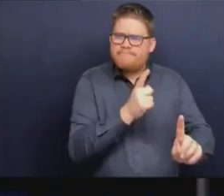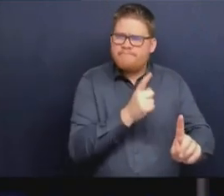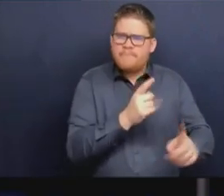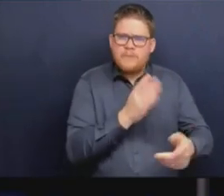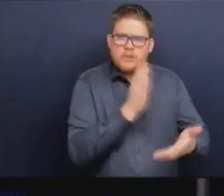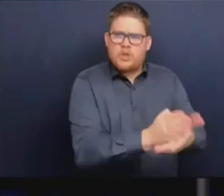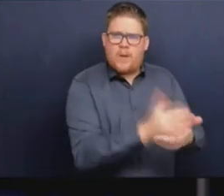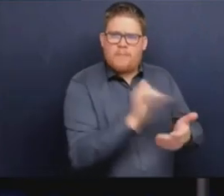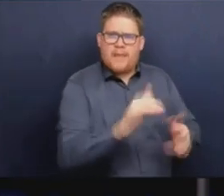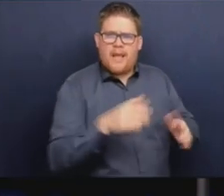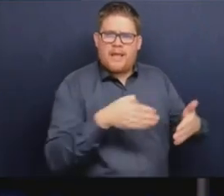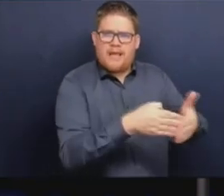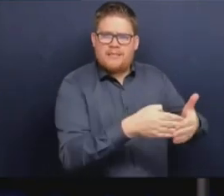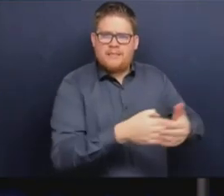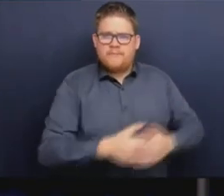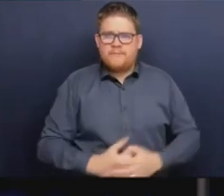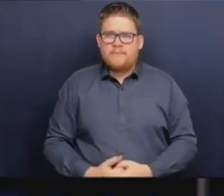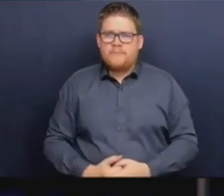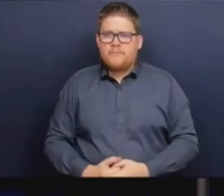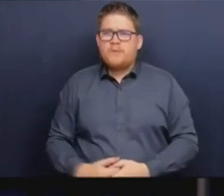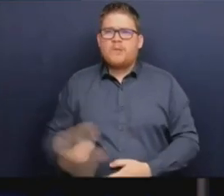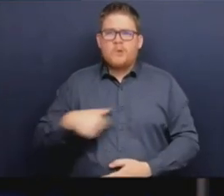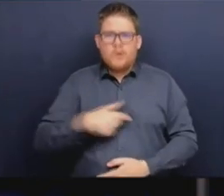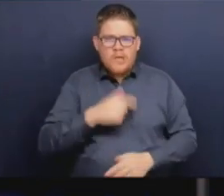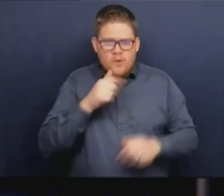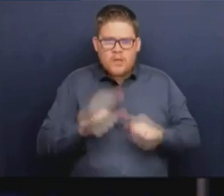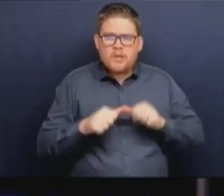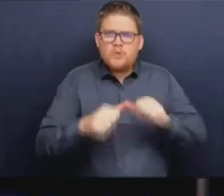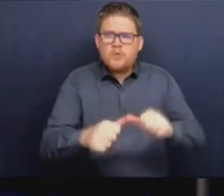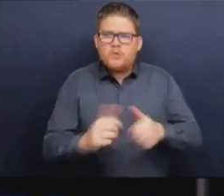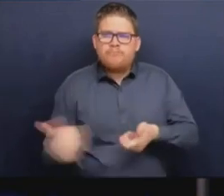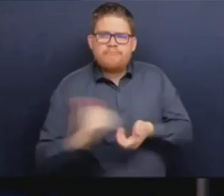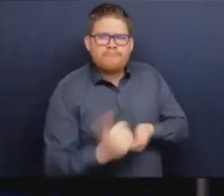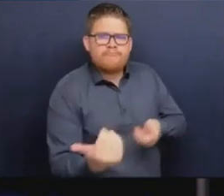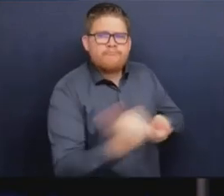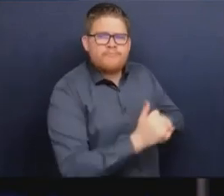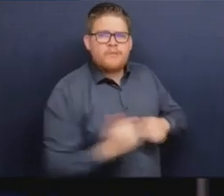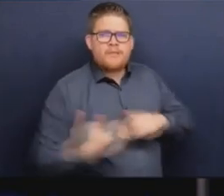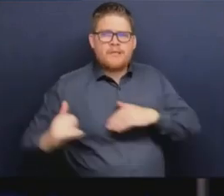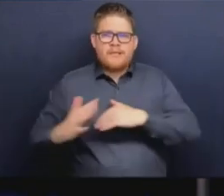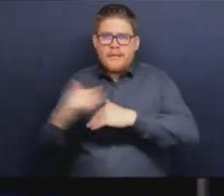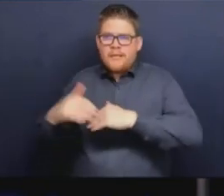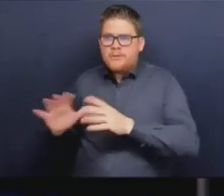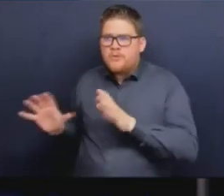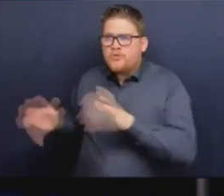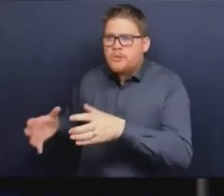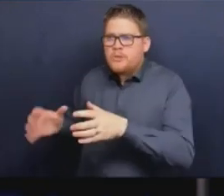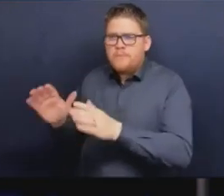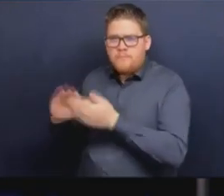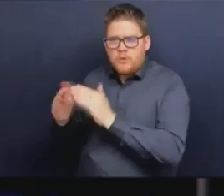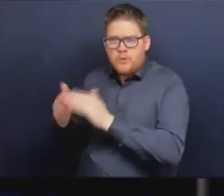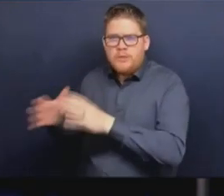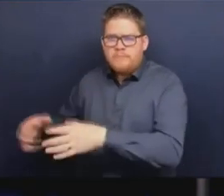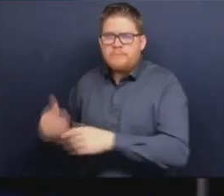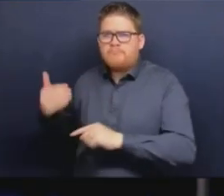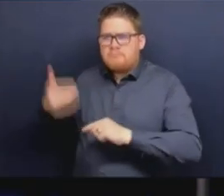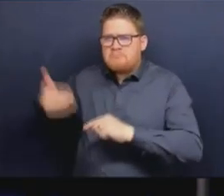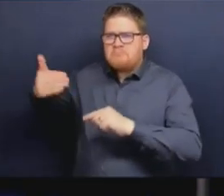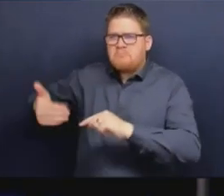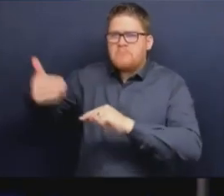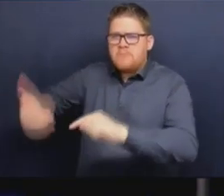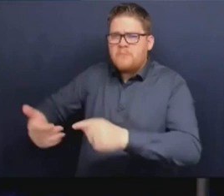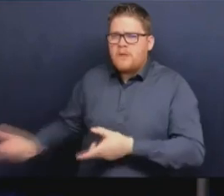Indigenous peoples and racialized communities over the coming months. It's essential that communities remain a part of the conversation